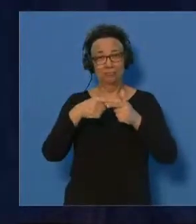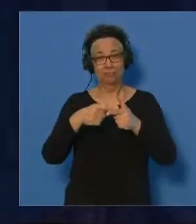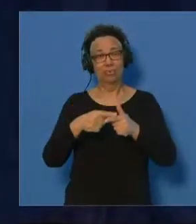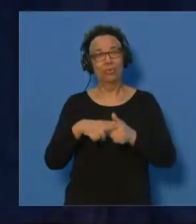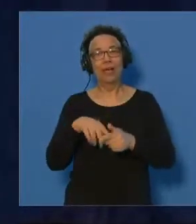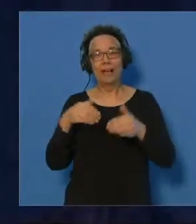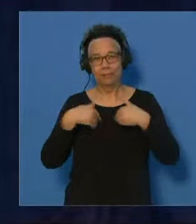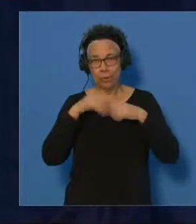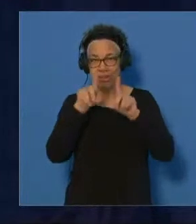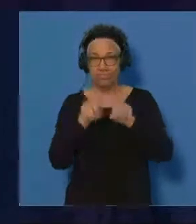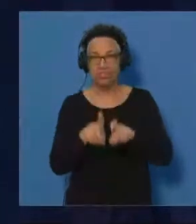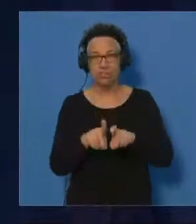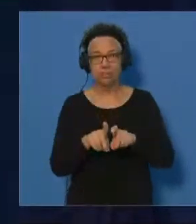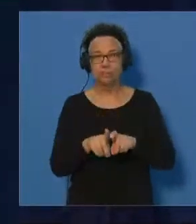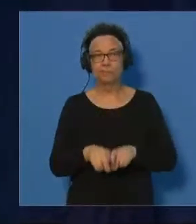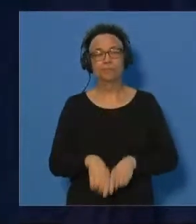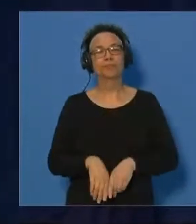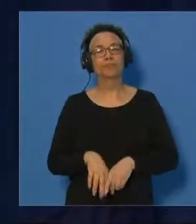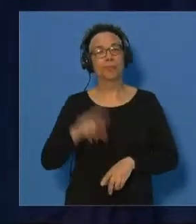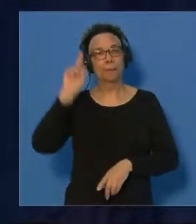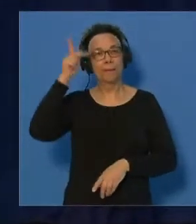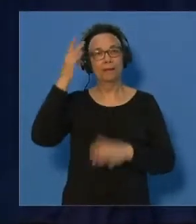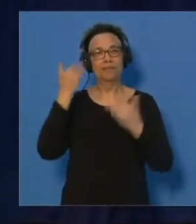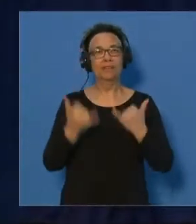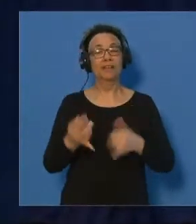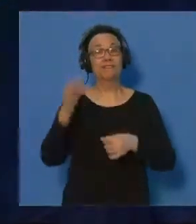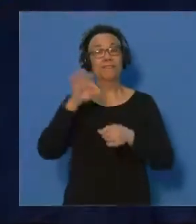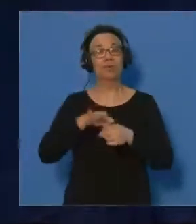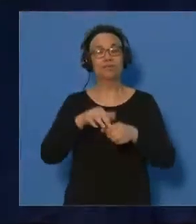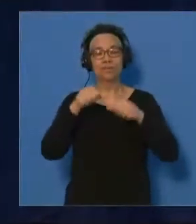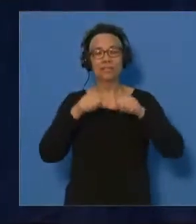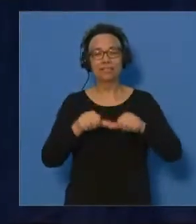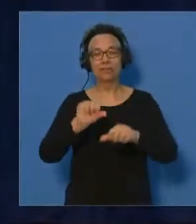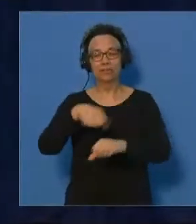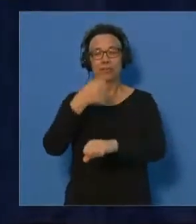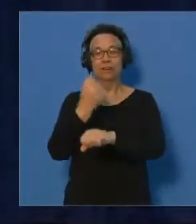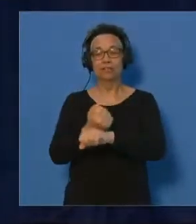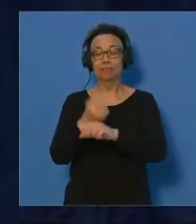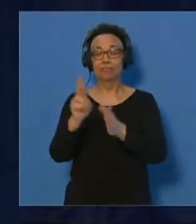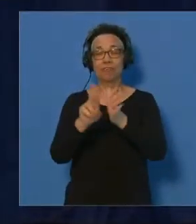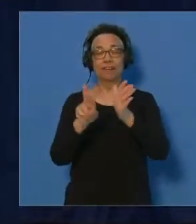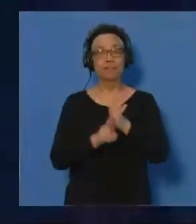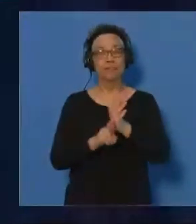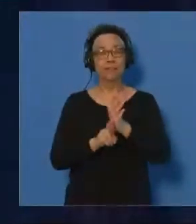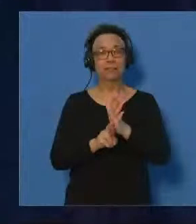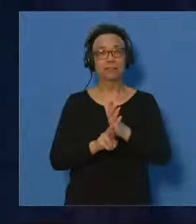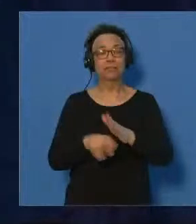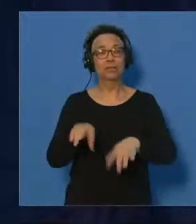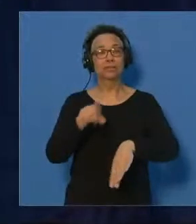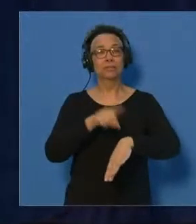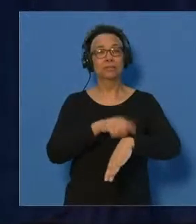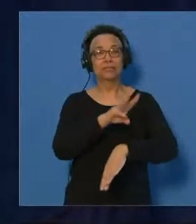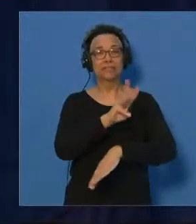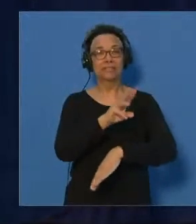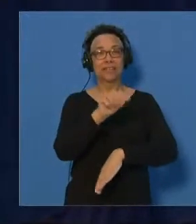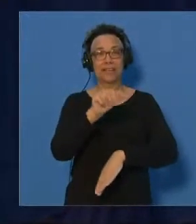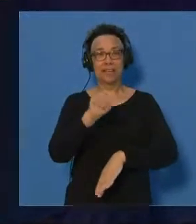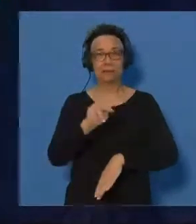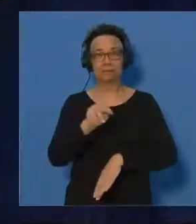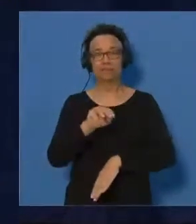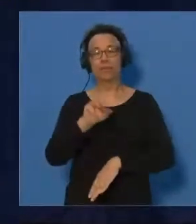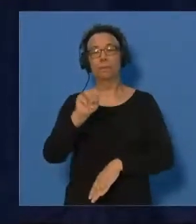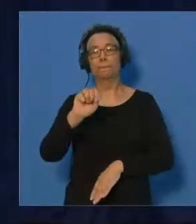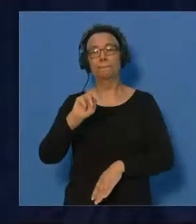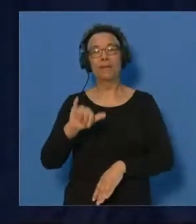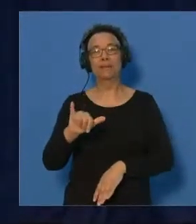questions. Parliament today voted to continue shelter-in-place regulations until 6 a.m. on May 2nd, and for the state